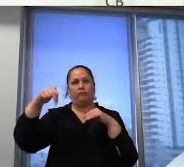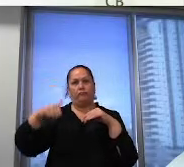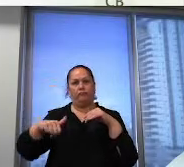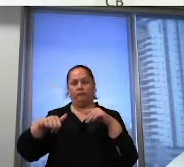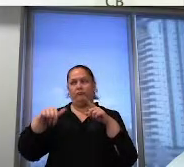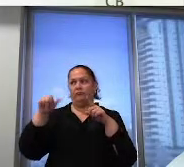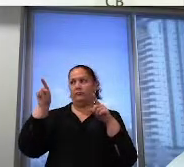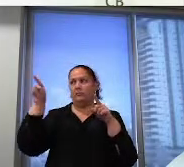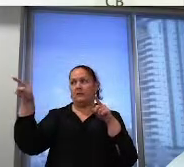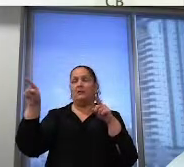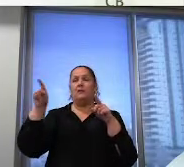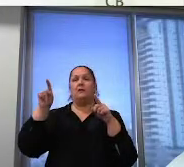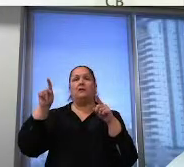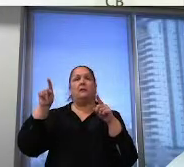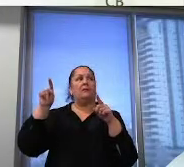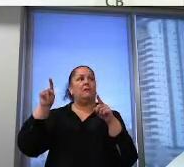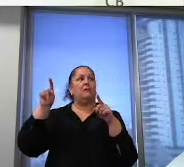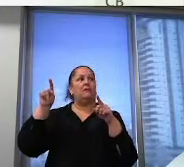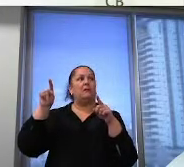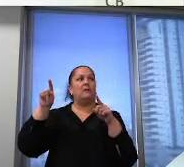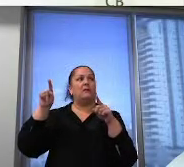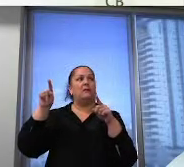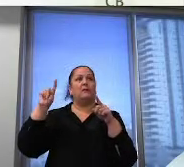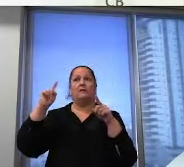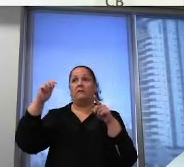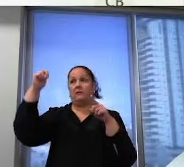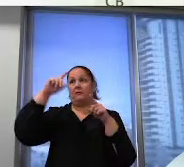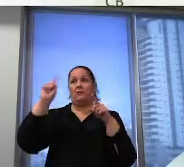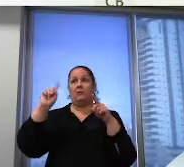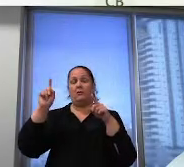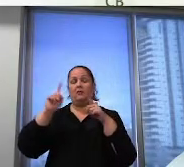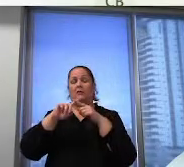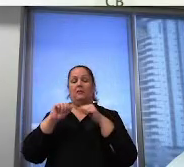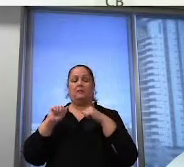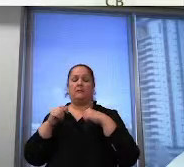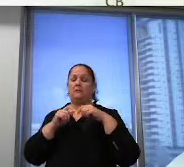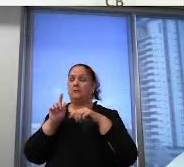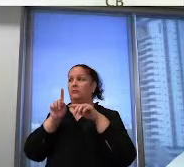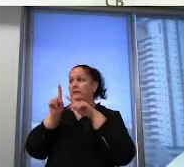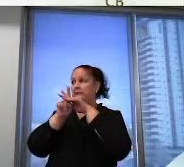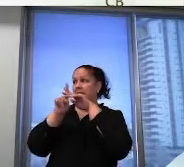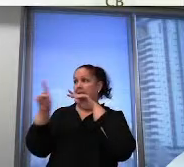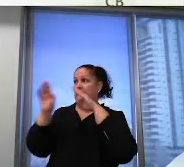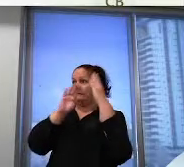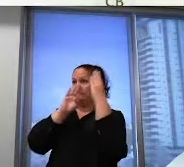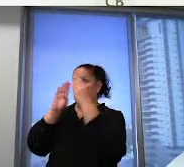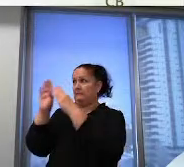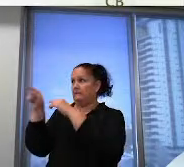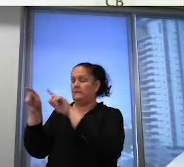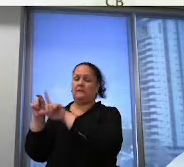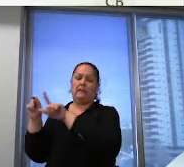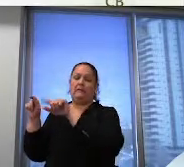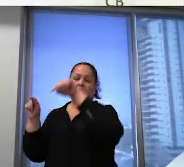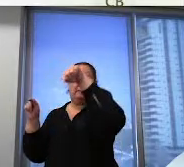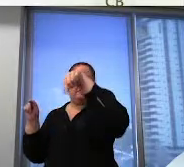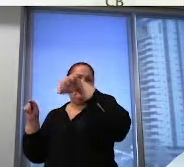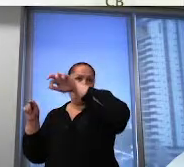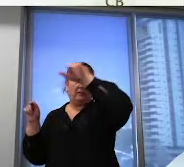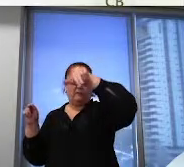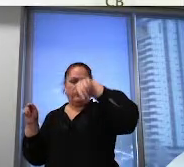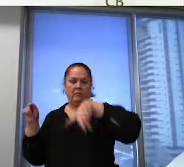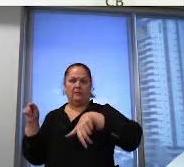in the lobby area. The first emergency stairwell is located immediately to your left as you step out of the hearing room